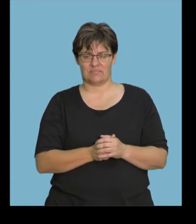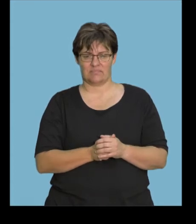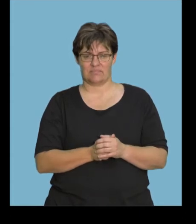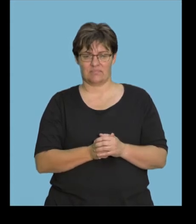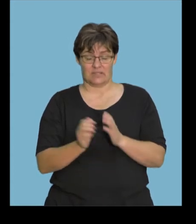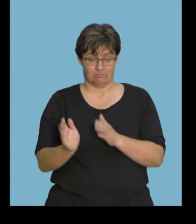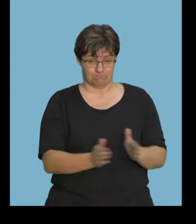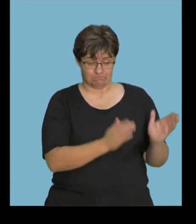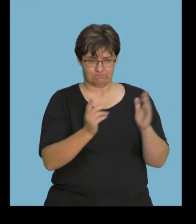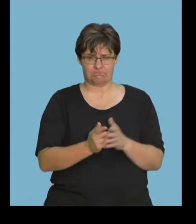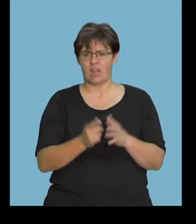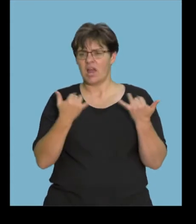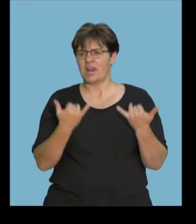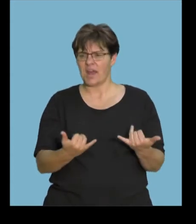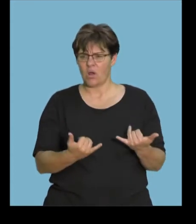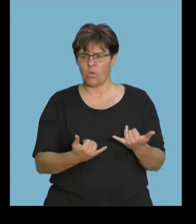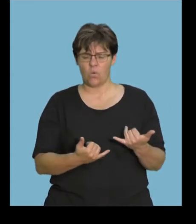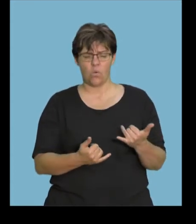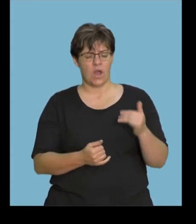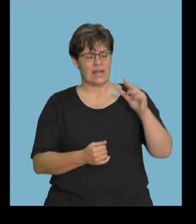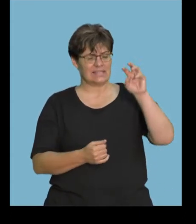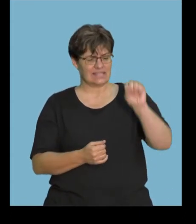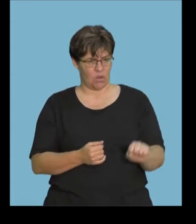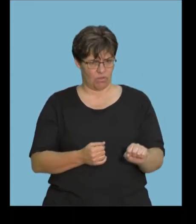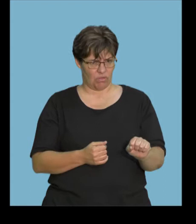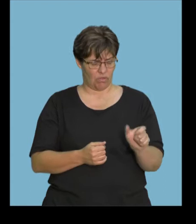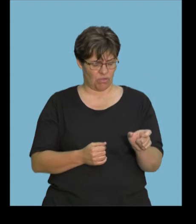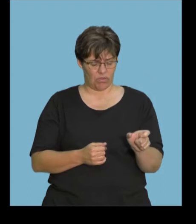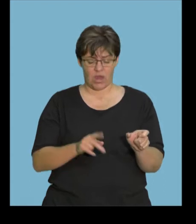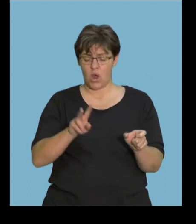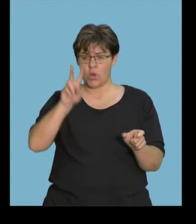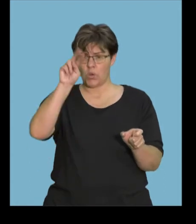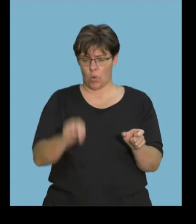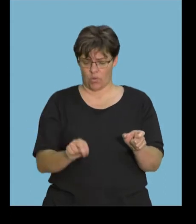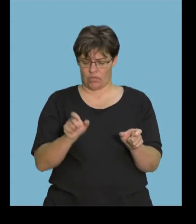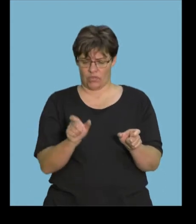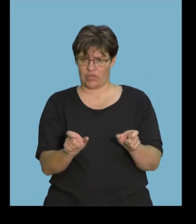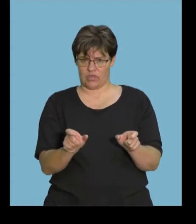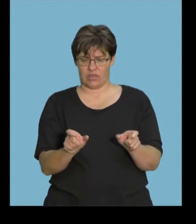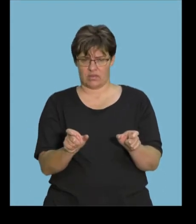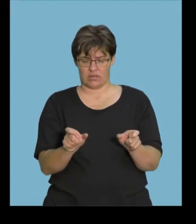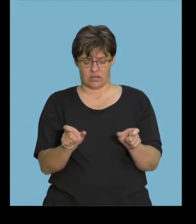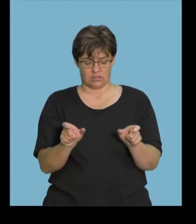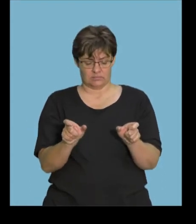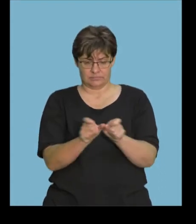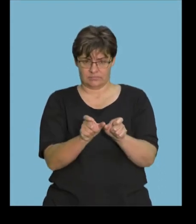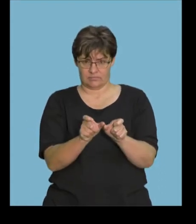And then moving ahead, what happens when the south pole of one magnet is brought